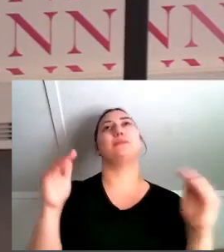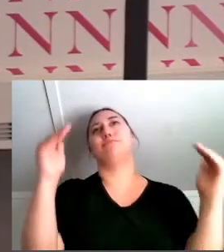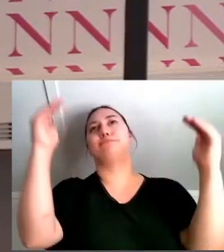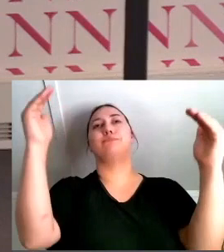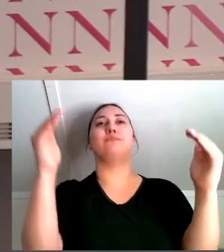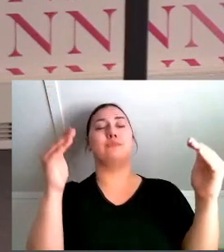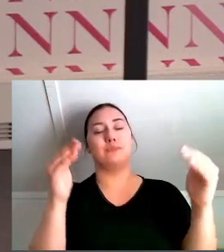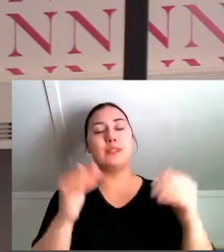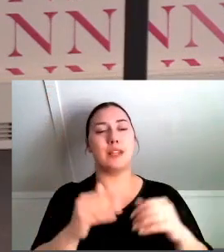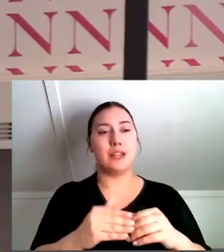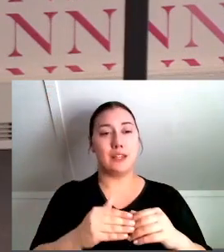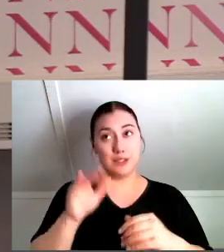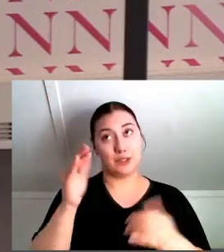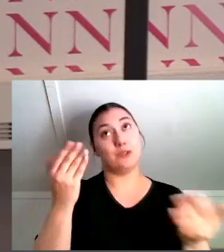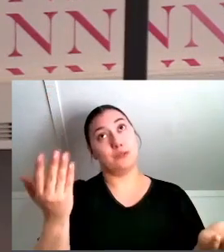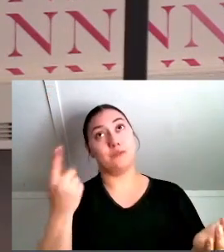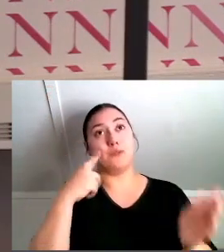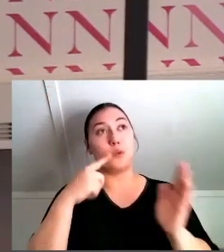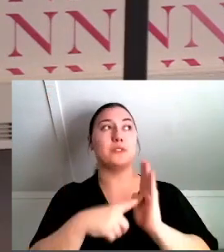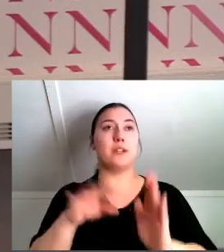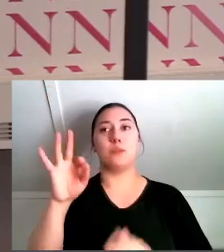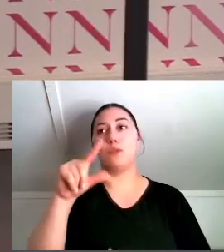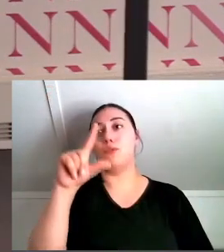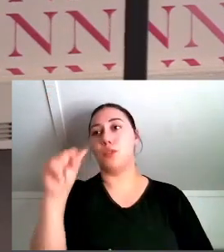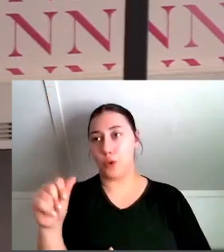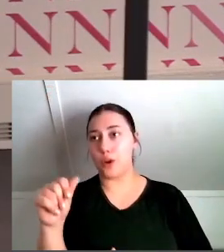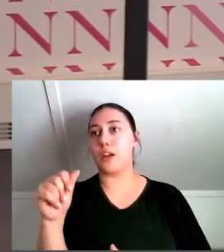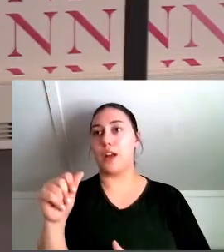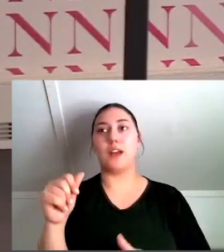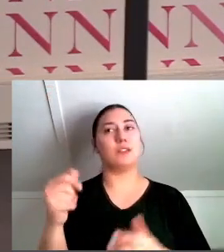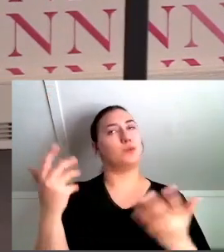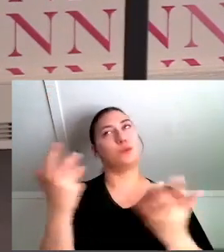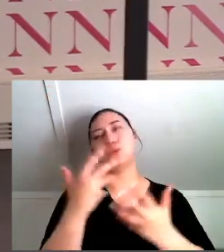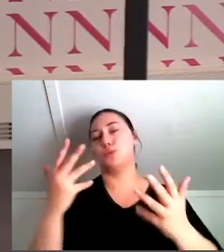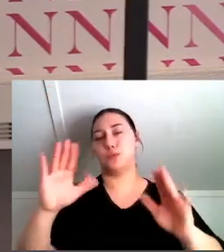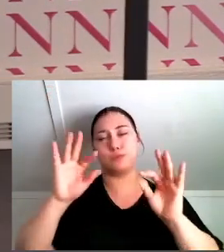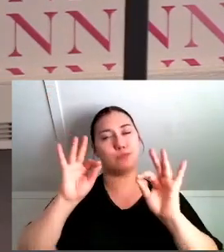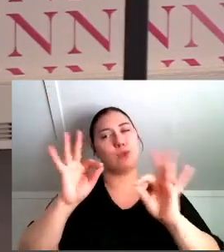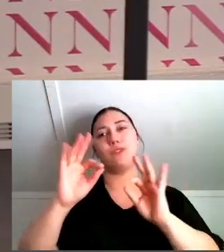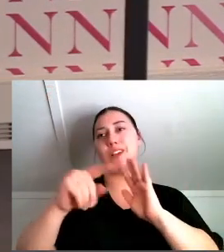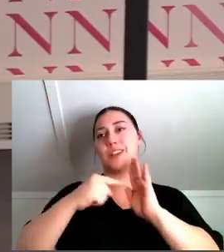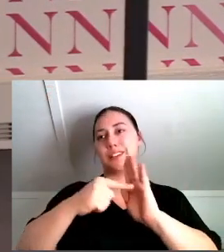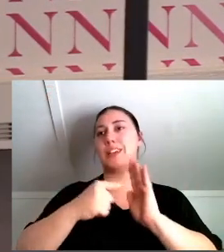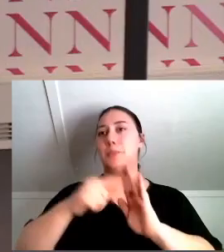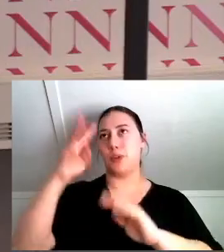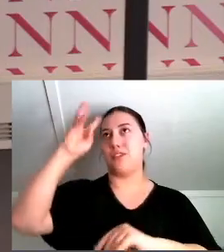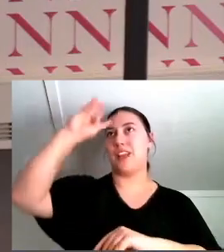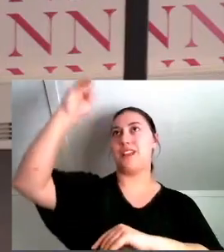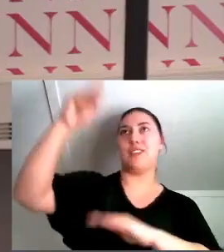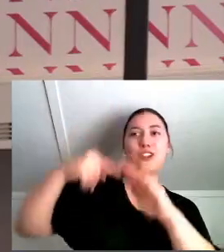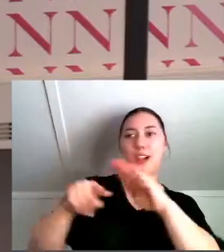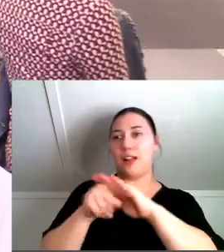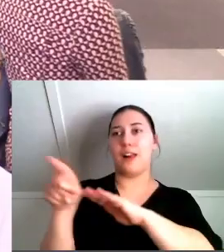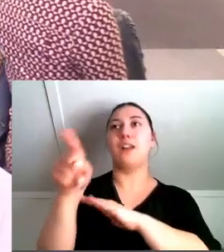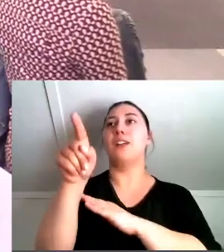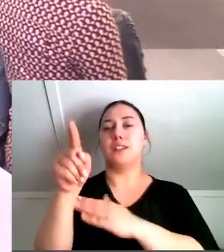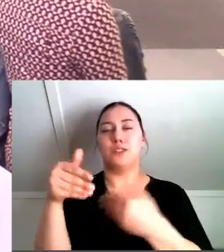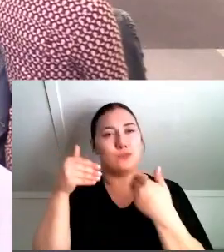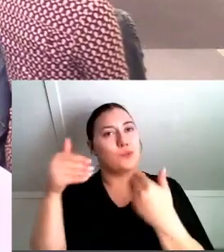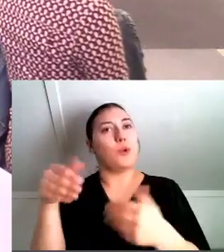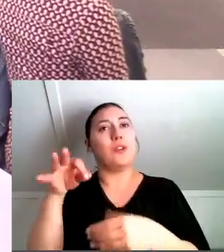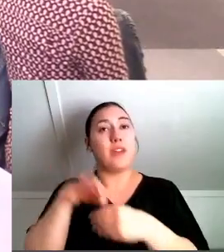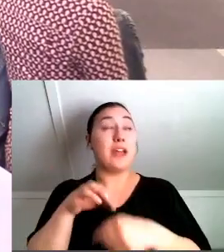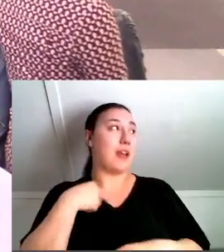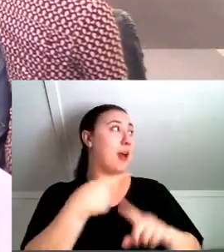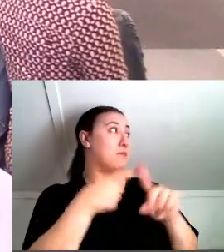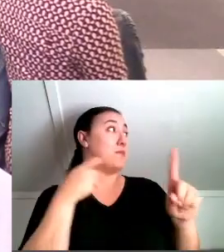you know, Florida's notorious for its innovation in suppressing voting. Like, yeah, well, it's the truth. I'm from Florida, I can say